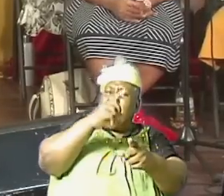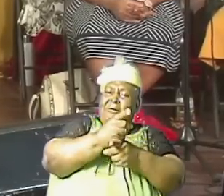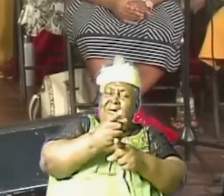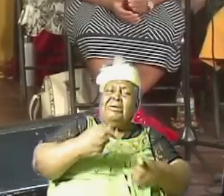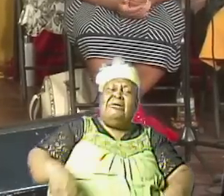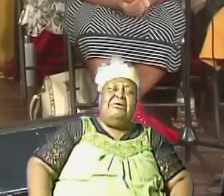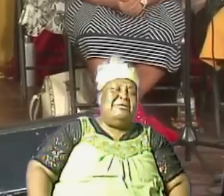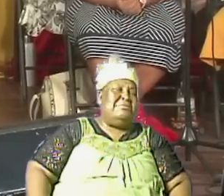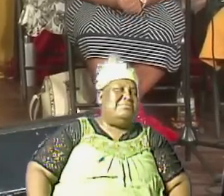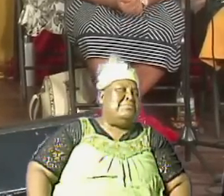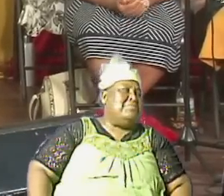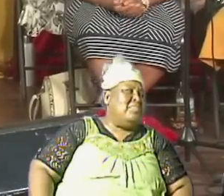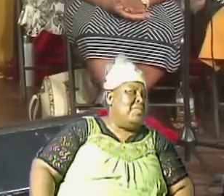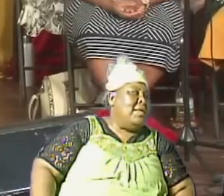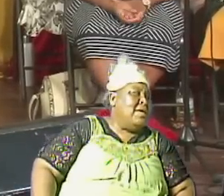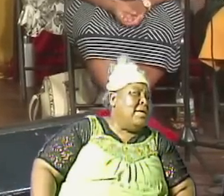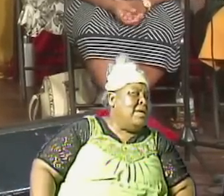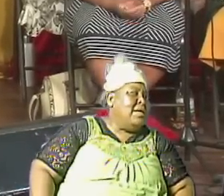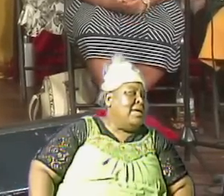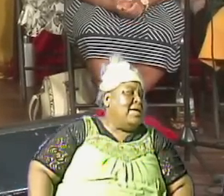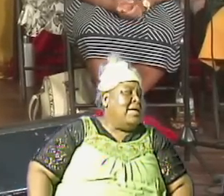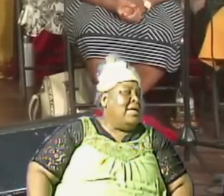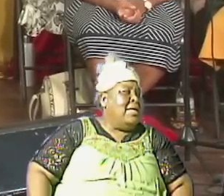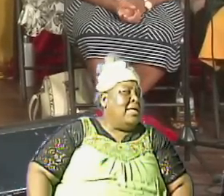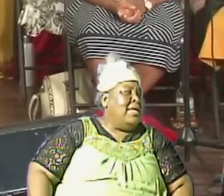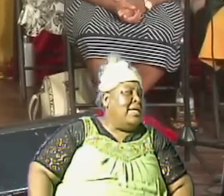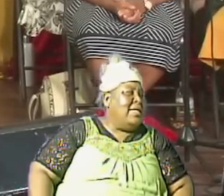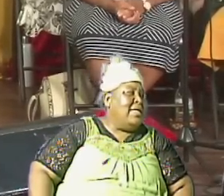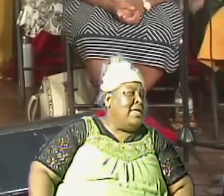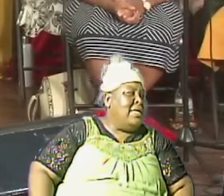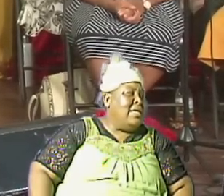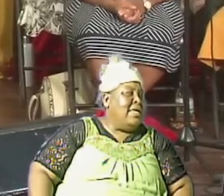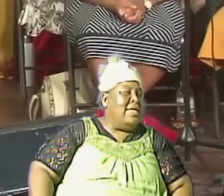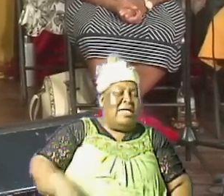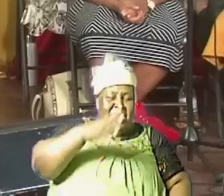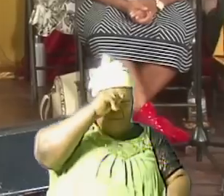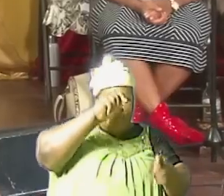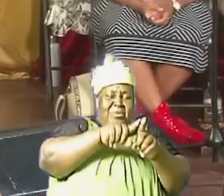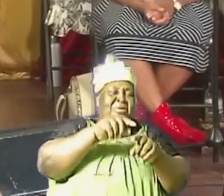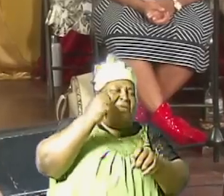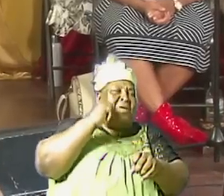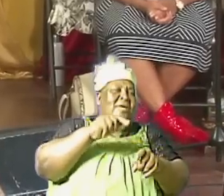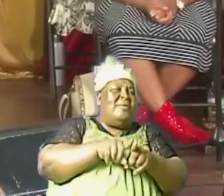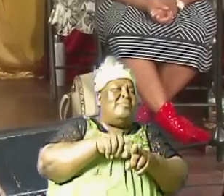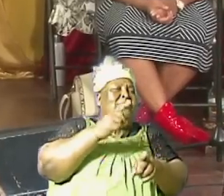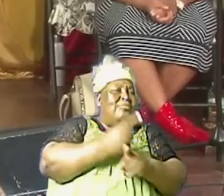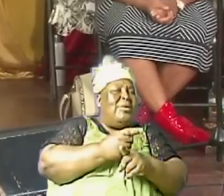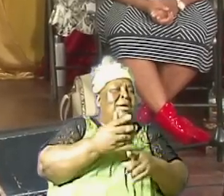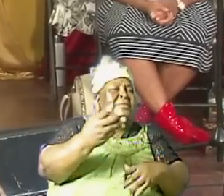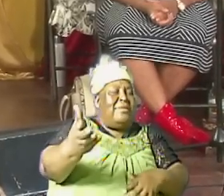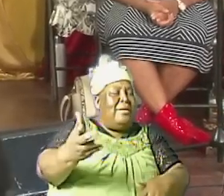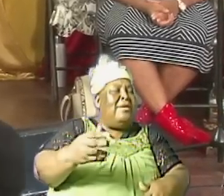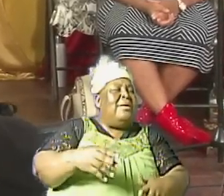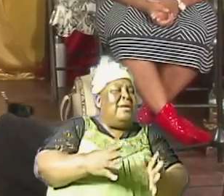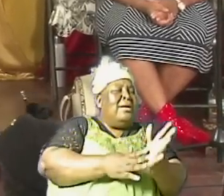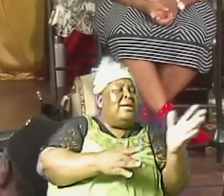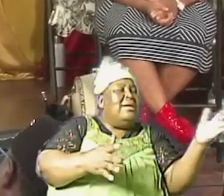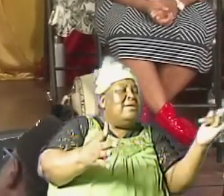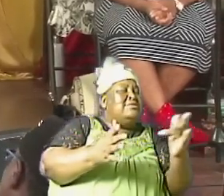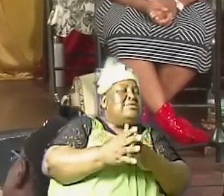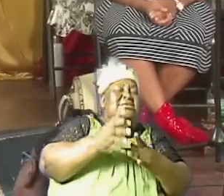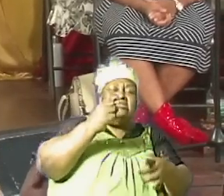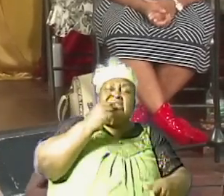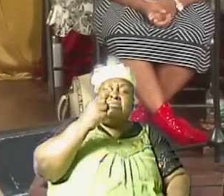Oh, glory. Hallelujah. And so, brothers and sisters, right there,